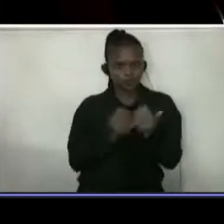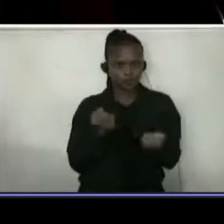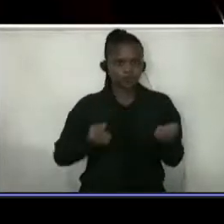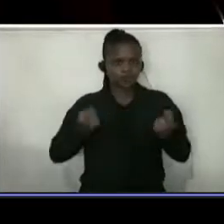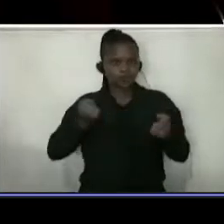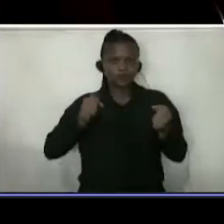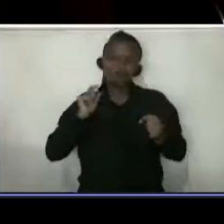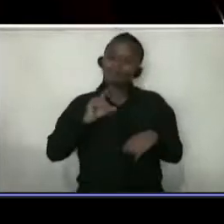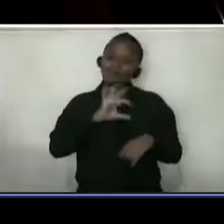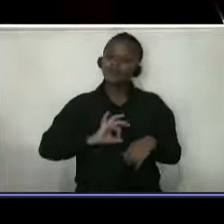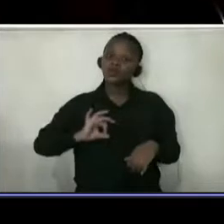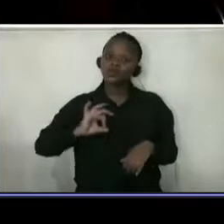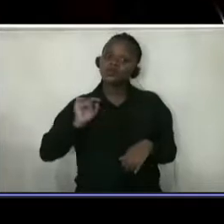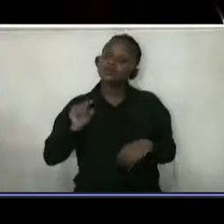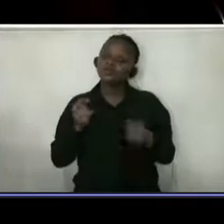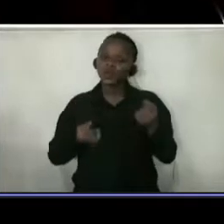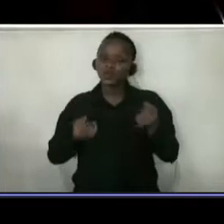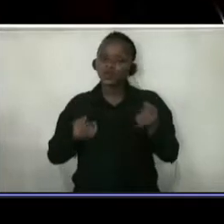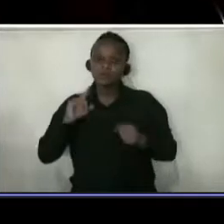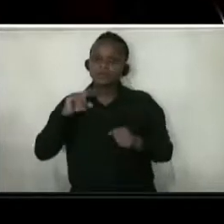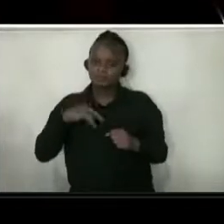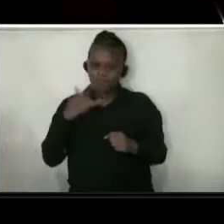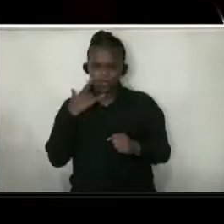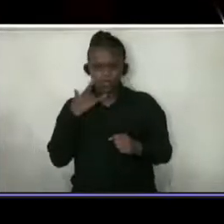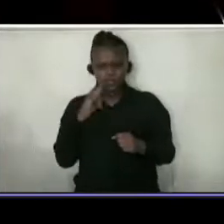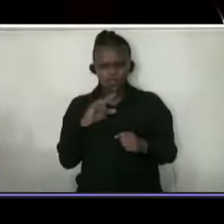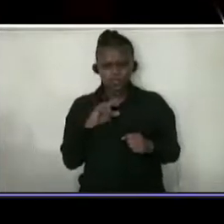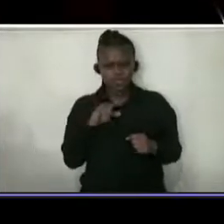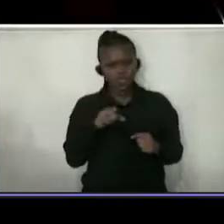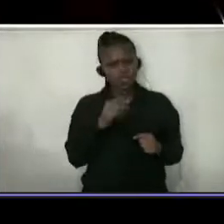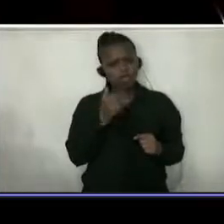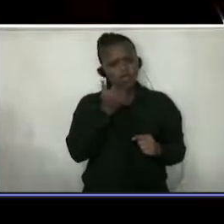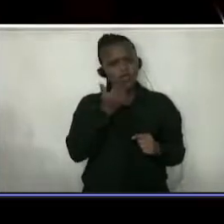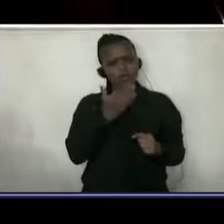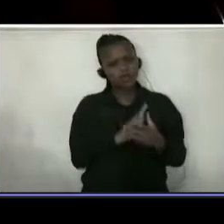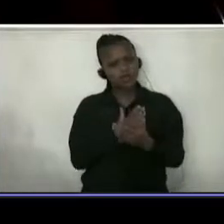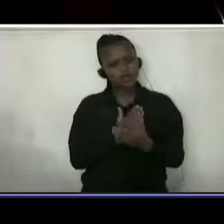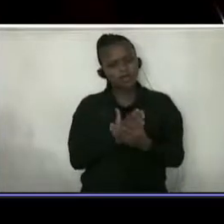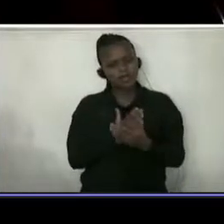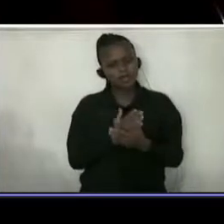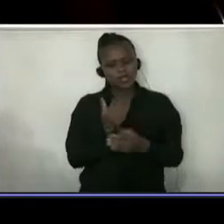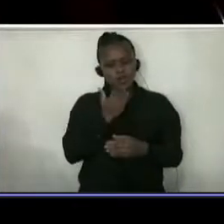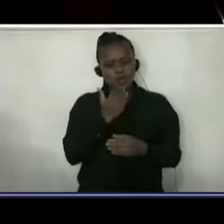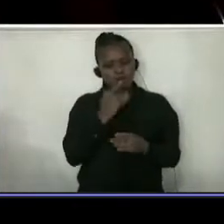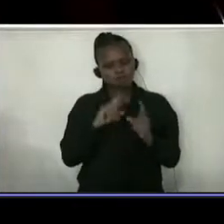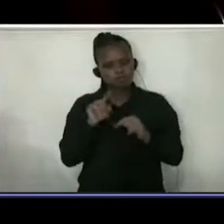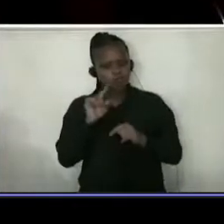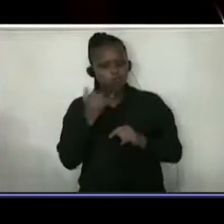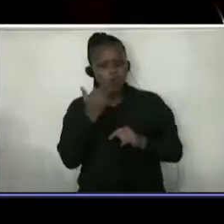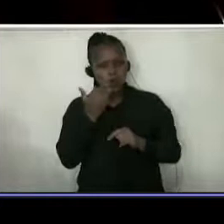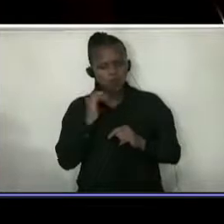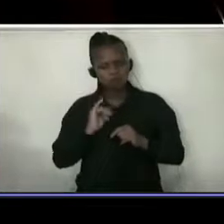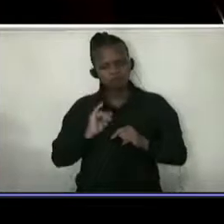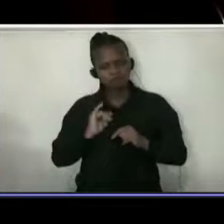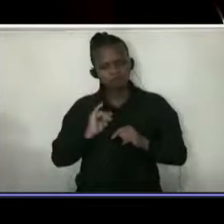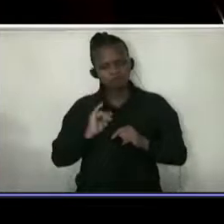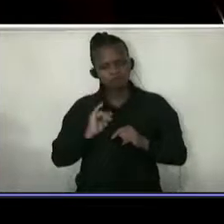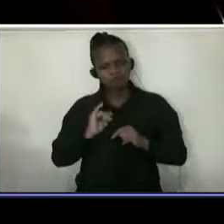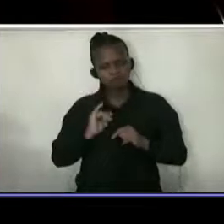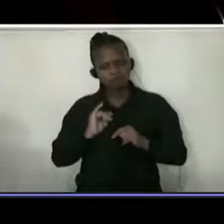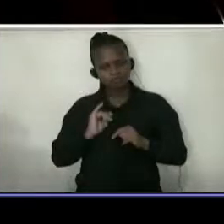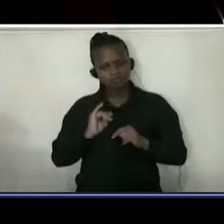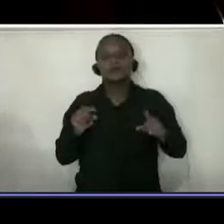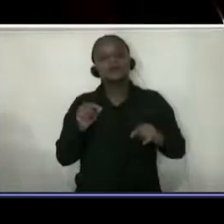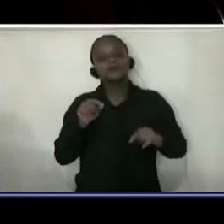look on who should be carrying the cost of those cases. But ultimately, the honourable member of the NFP, who I respect